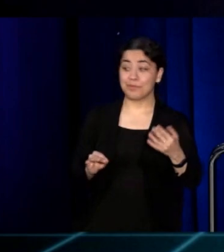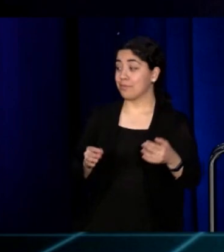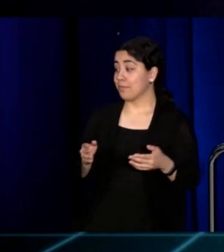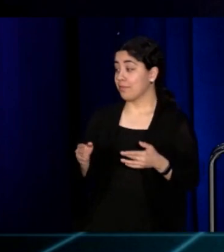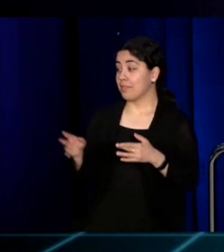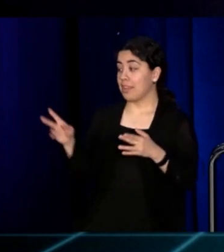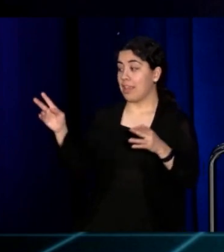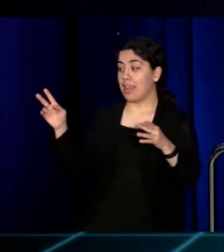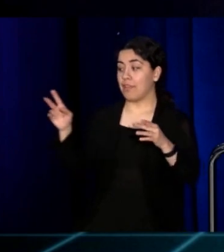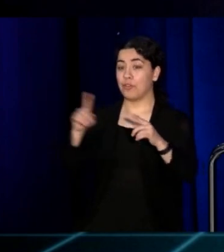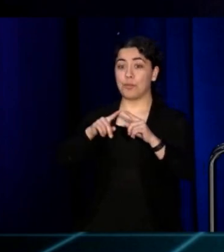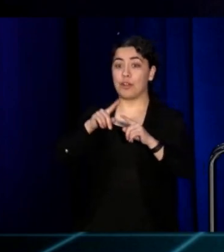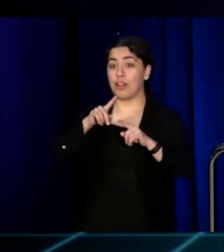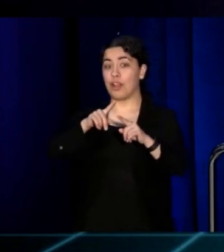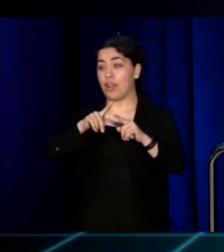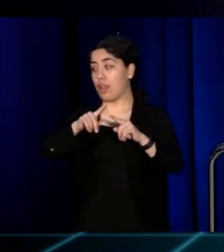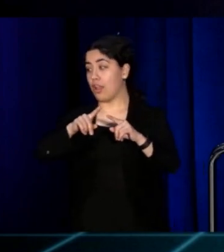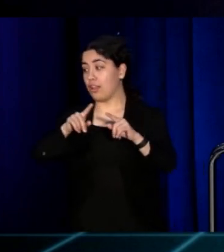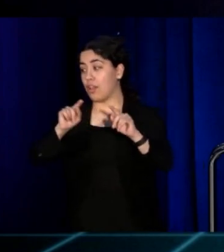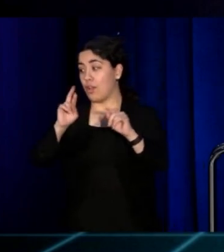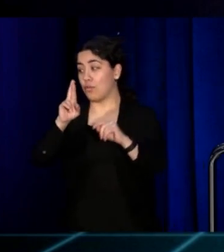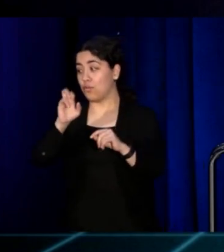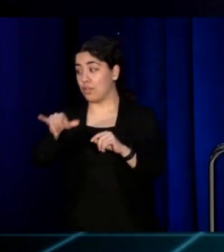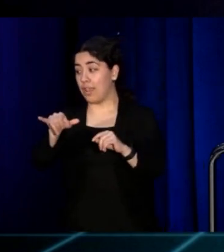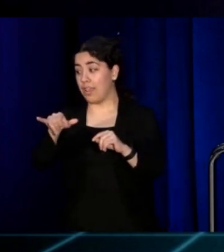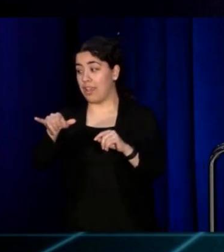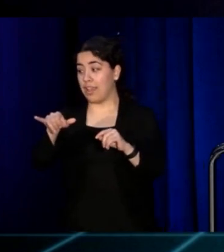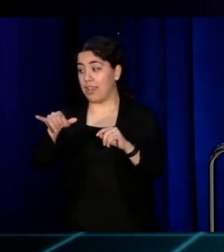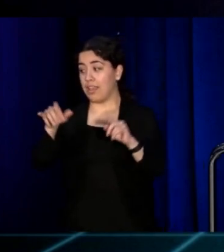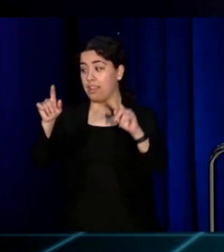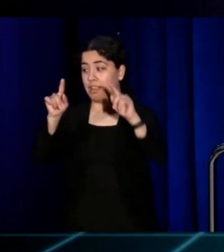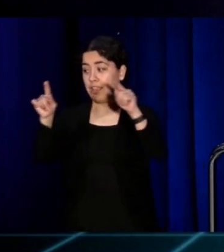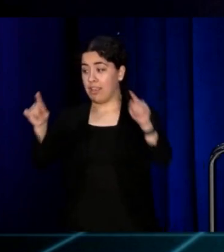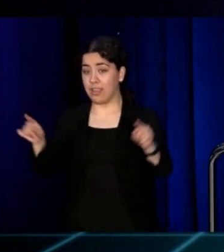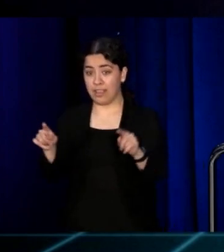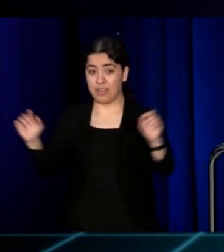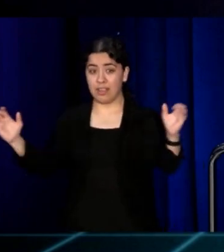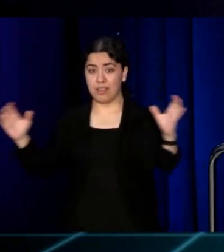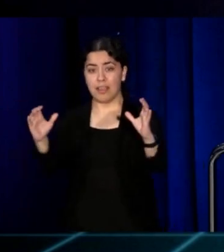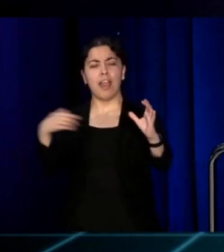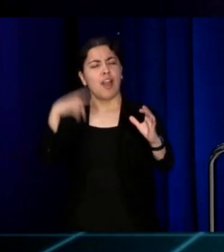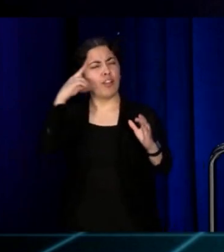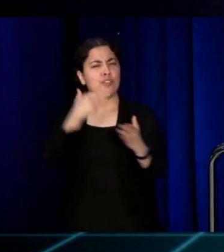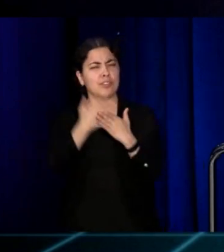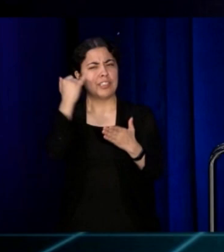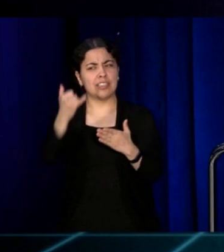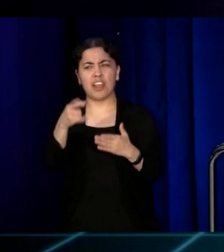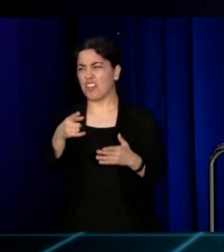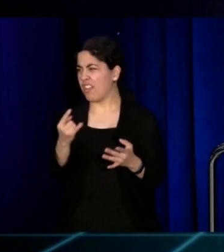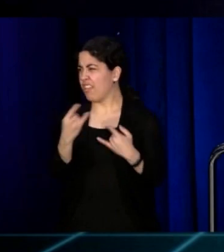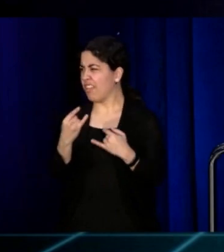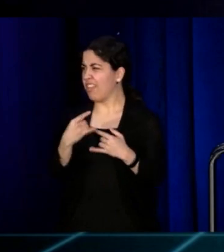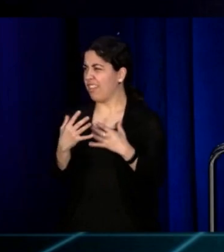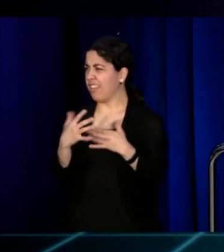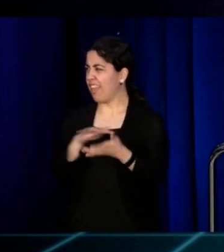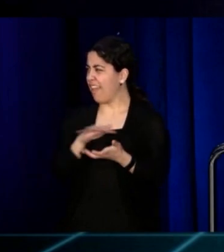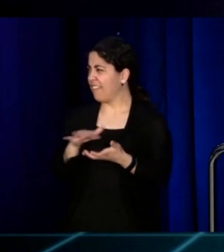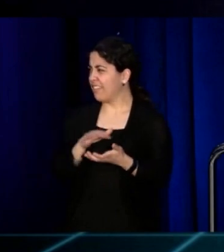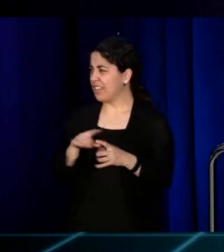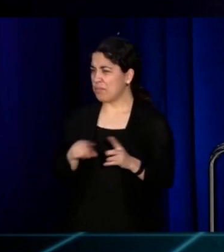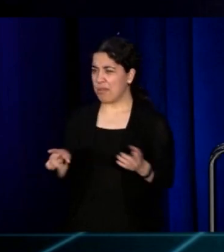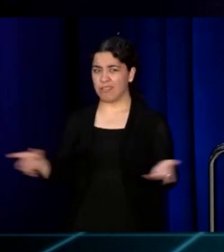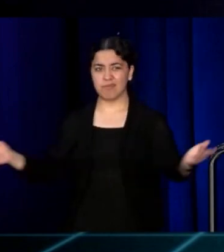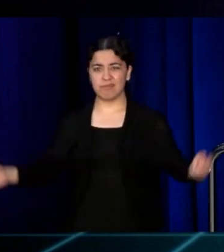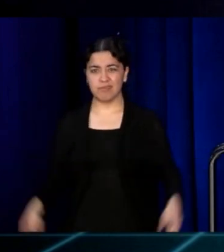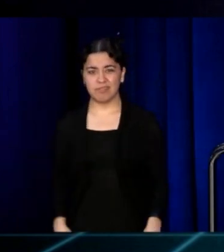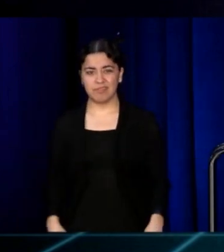an array and then you just like put the set in an array, you know what? I thought this was a good idea, so it hurts that they're laughing, but it's okay.